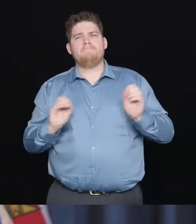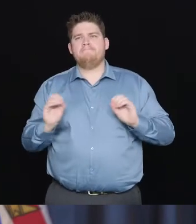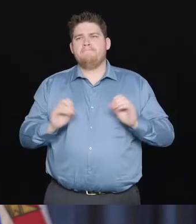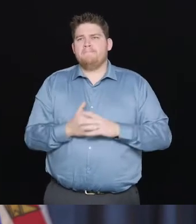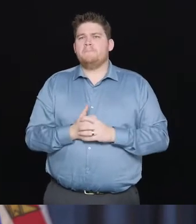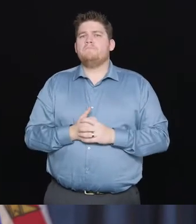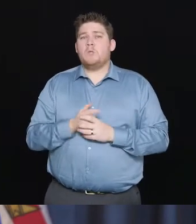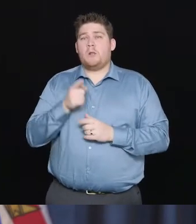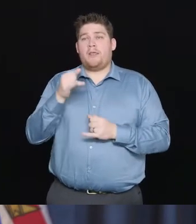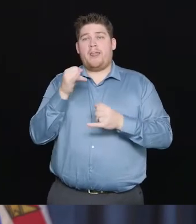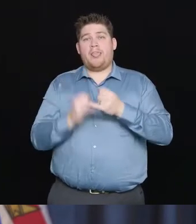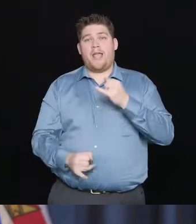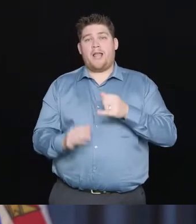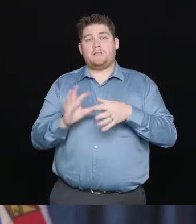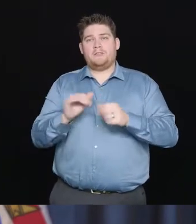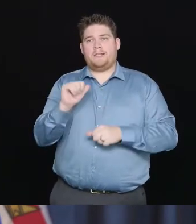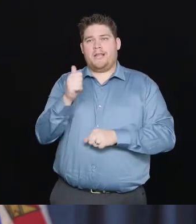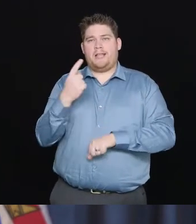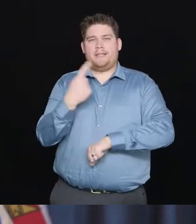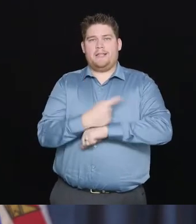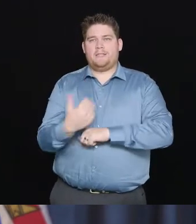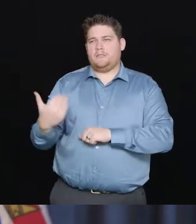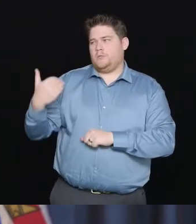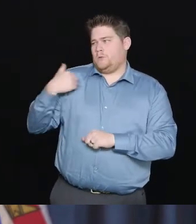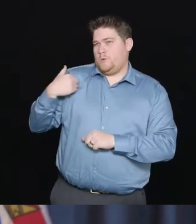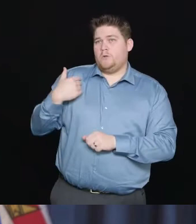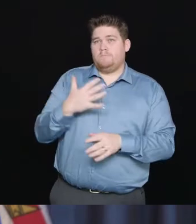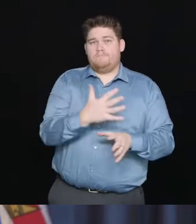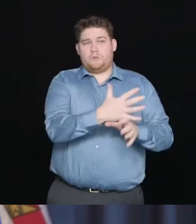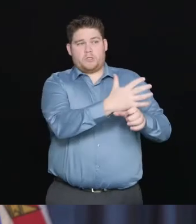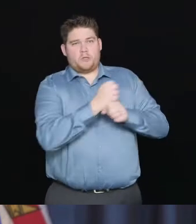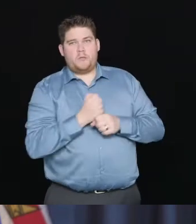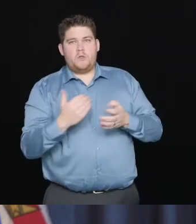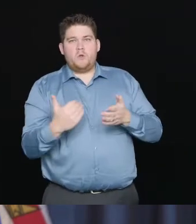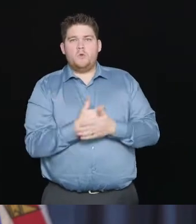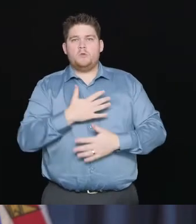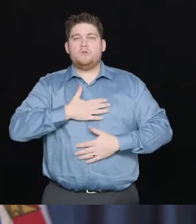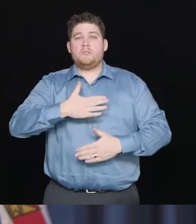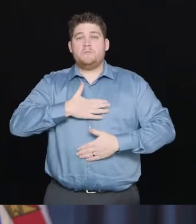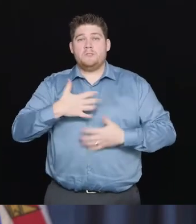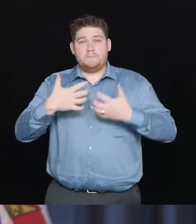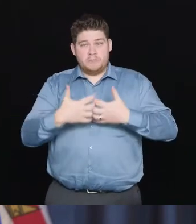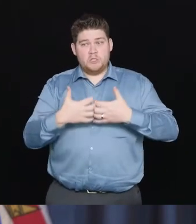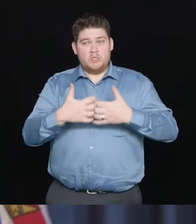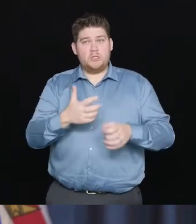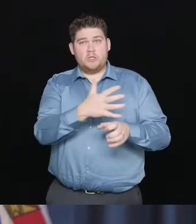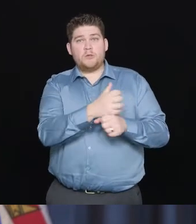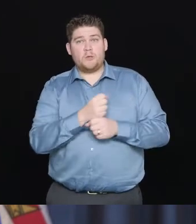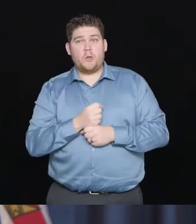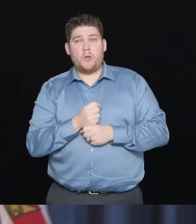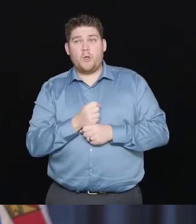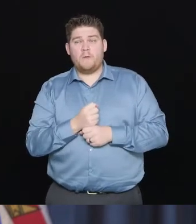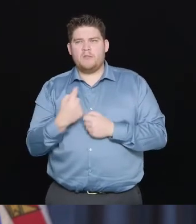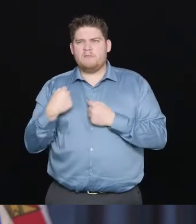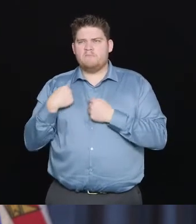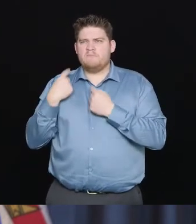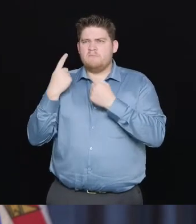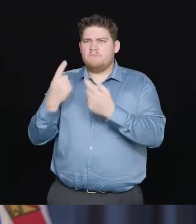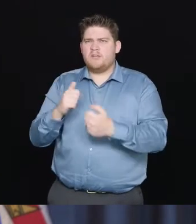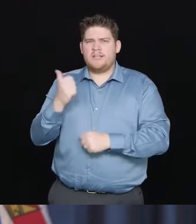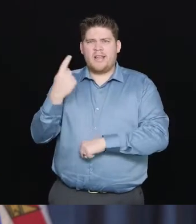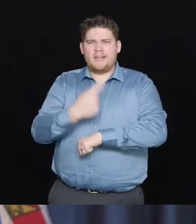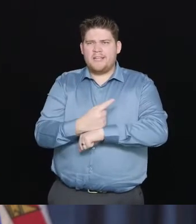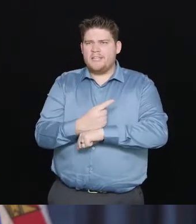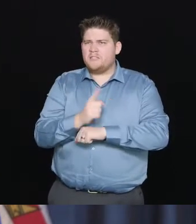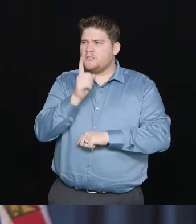for example? So I was going to say that that 15 ventilators had arrived yesterday,